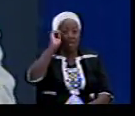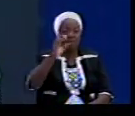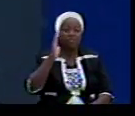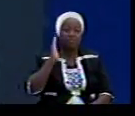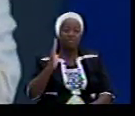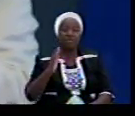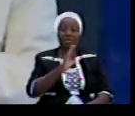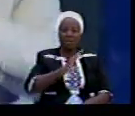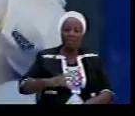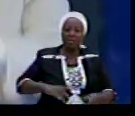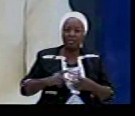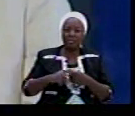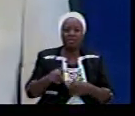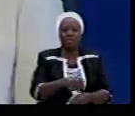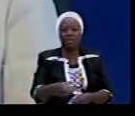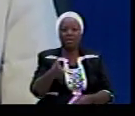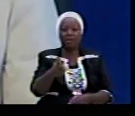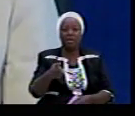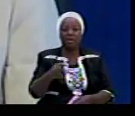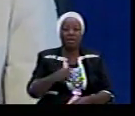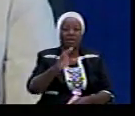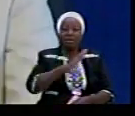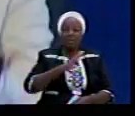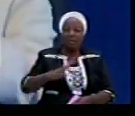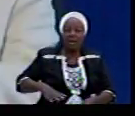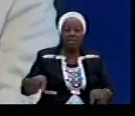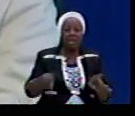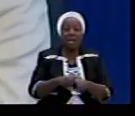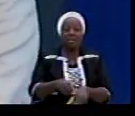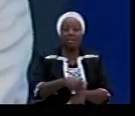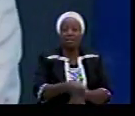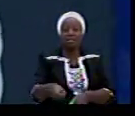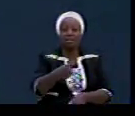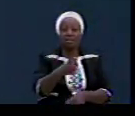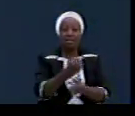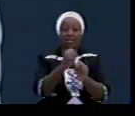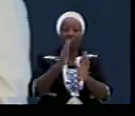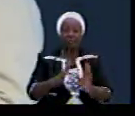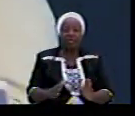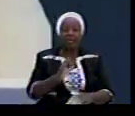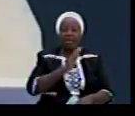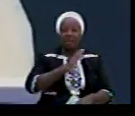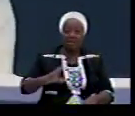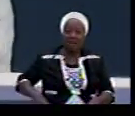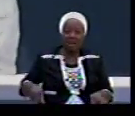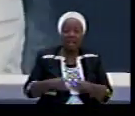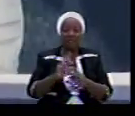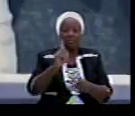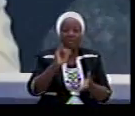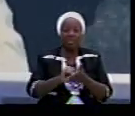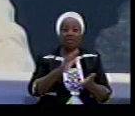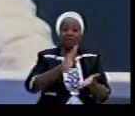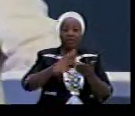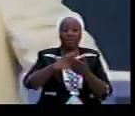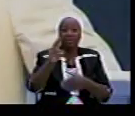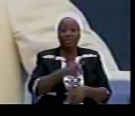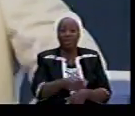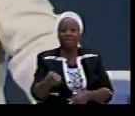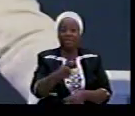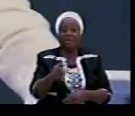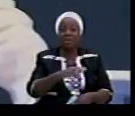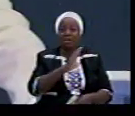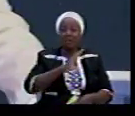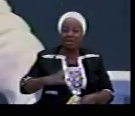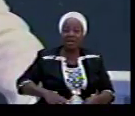them. Christ as their Savior. Christ as the one that forgives them. Christ as the one